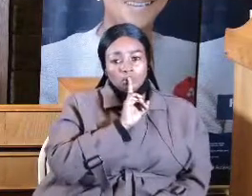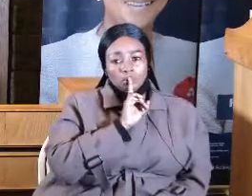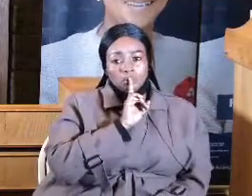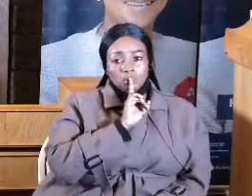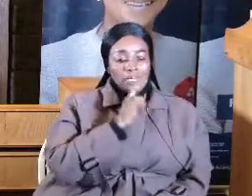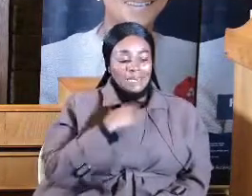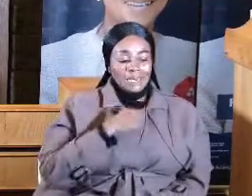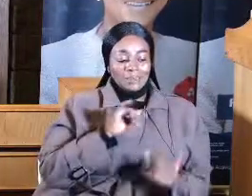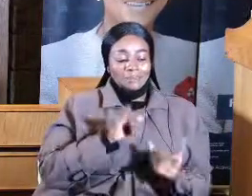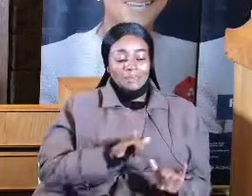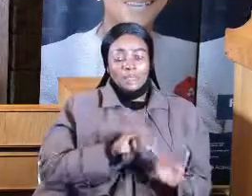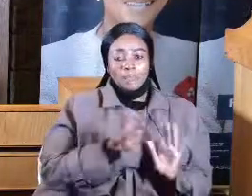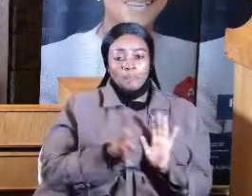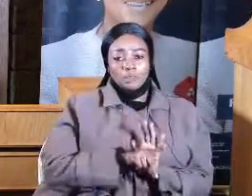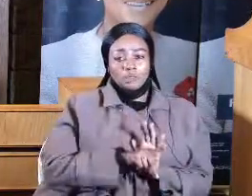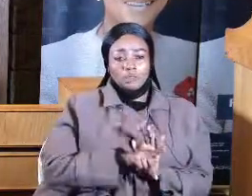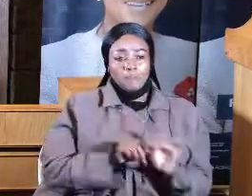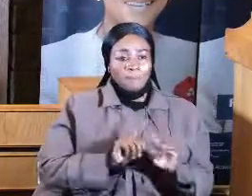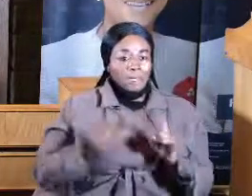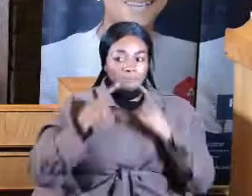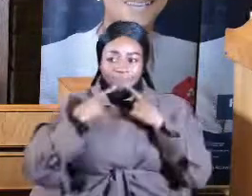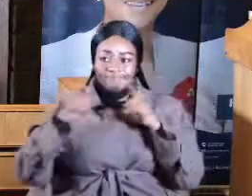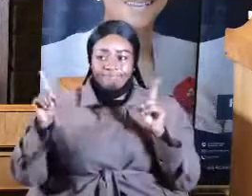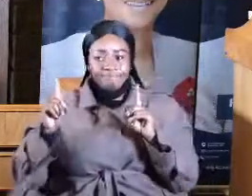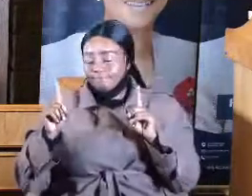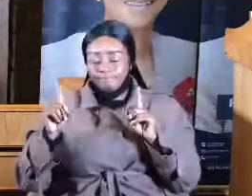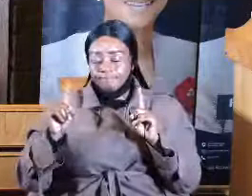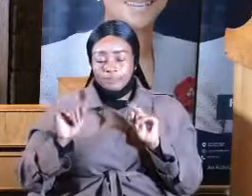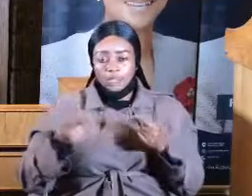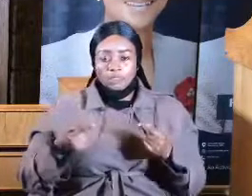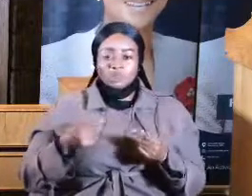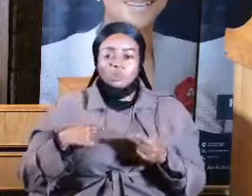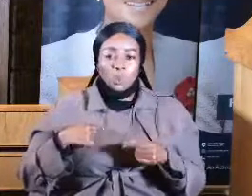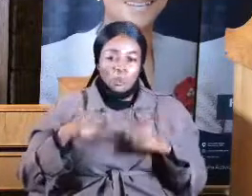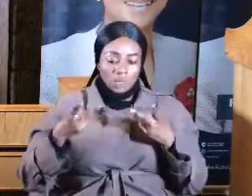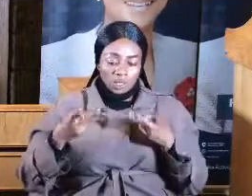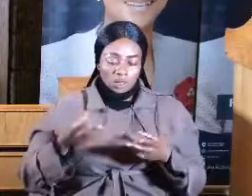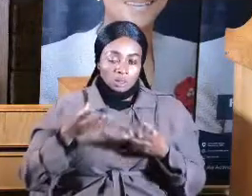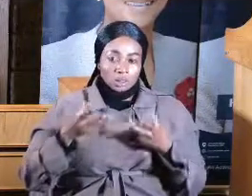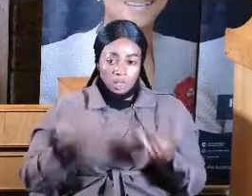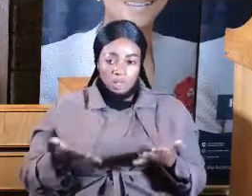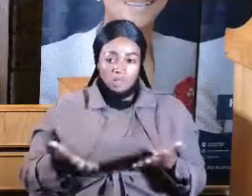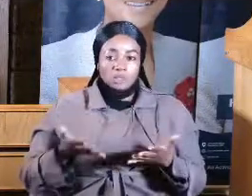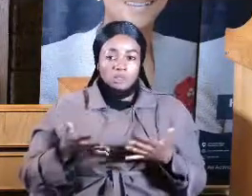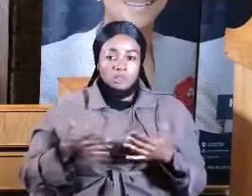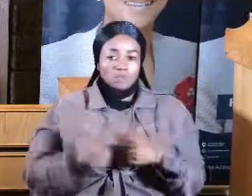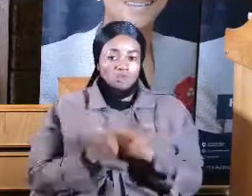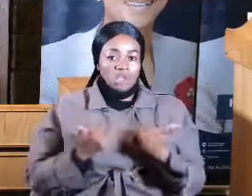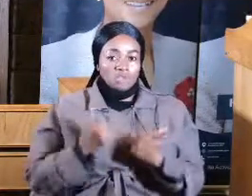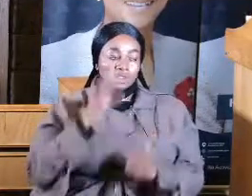the position rather than talking. Those are issues that we are facing.